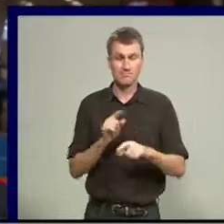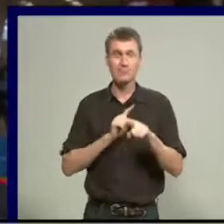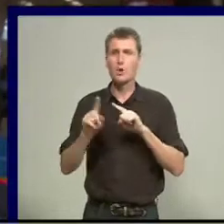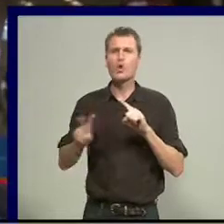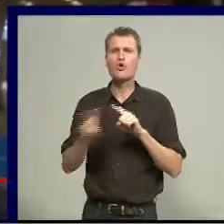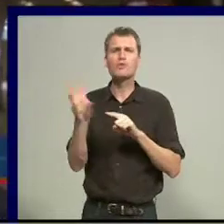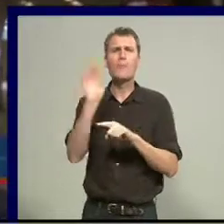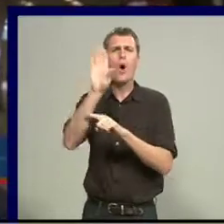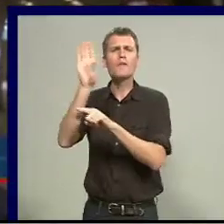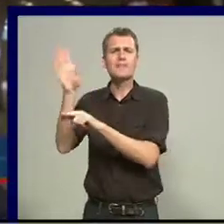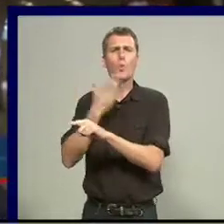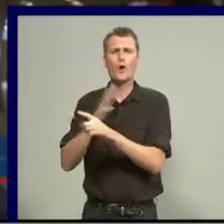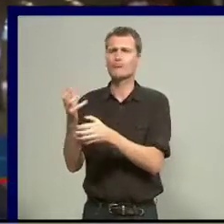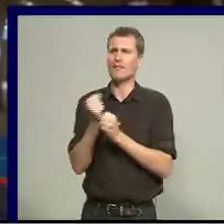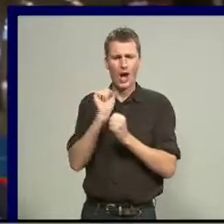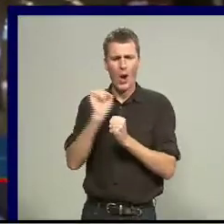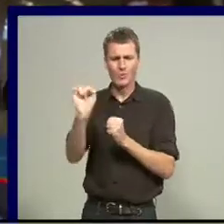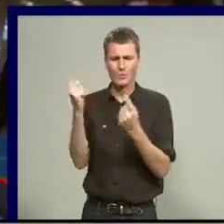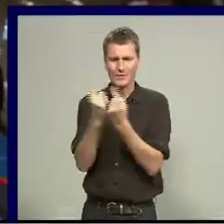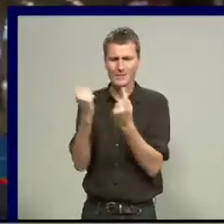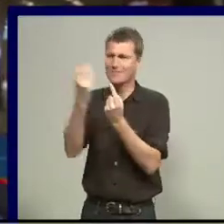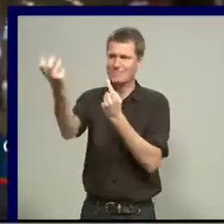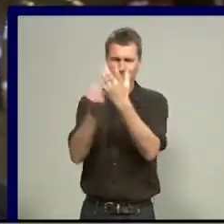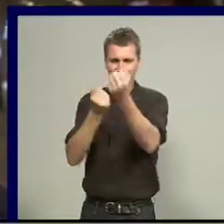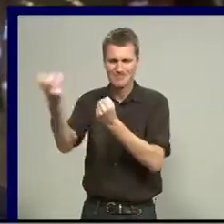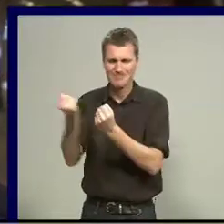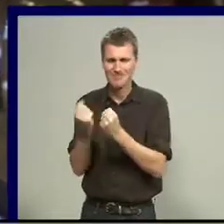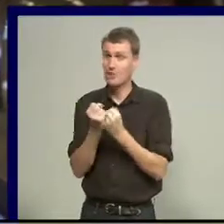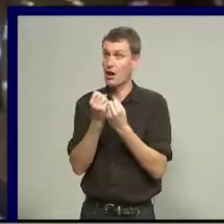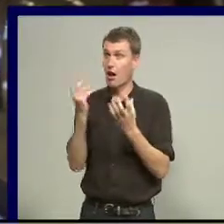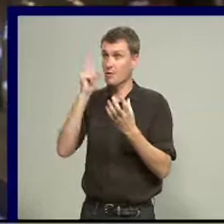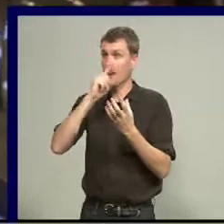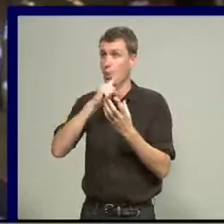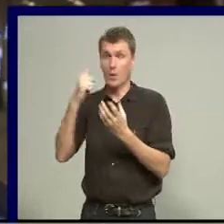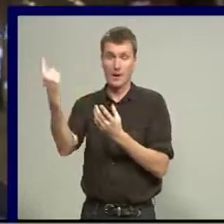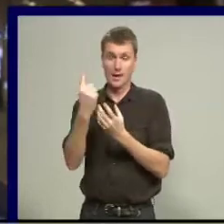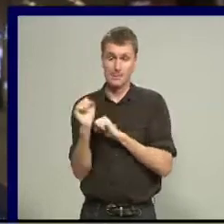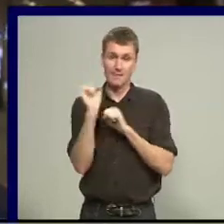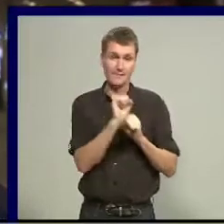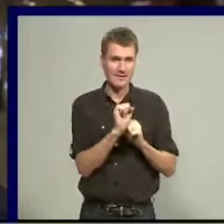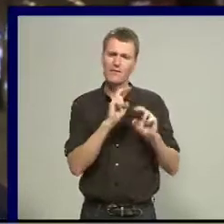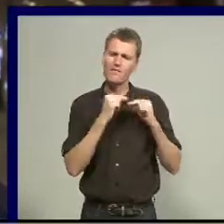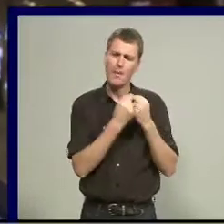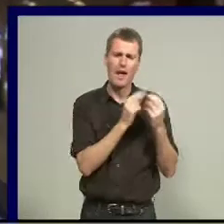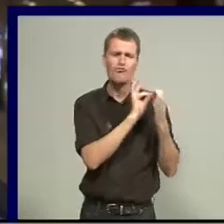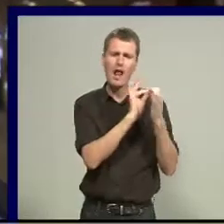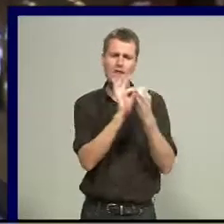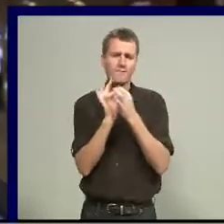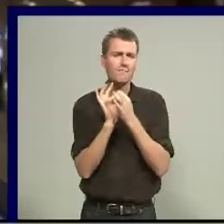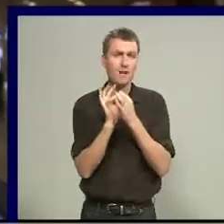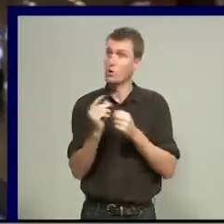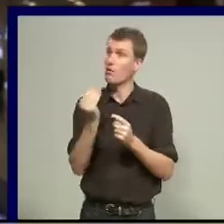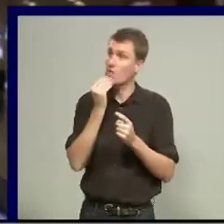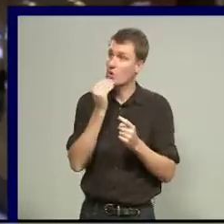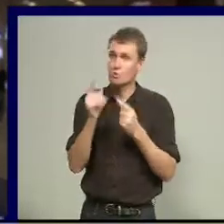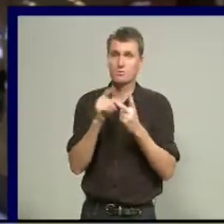them, and a lot of people are coming here to actually see relatives, so that they're bringing food and fruit and plant